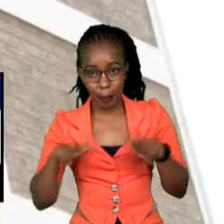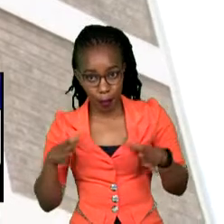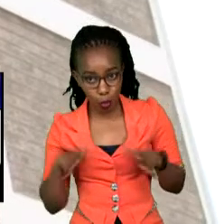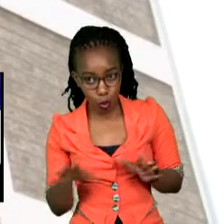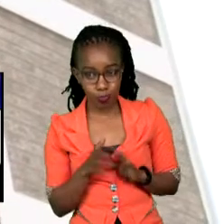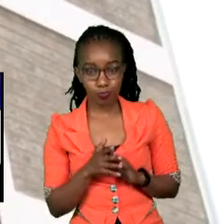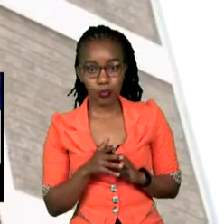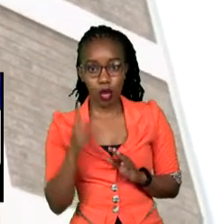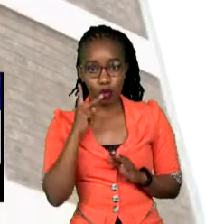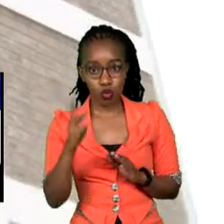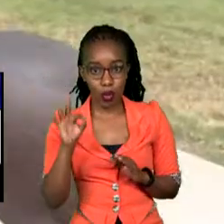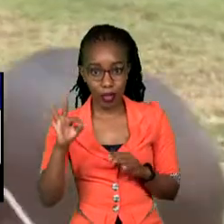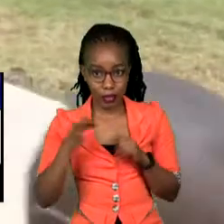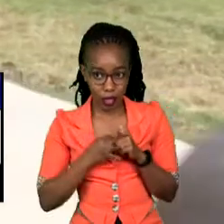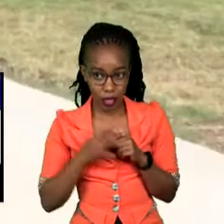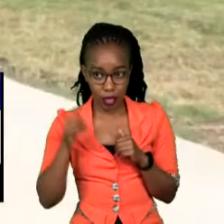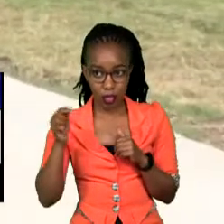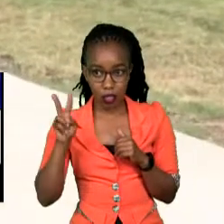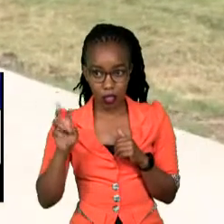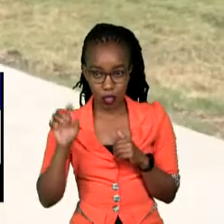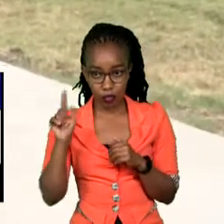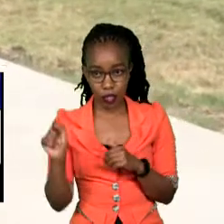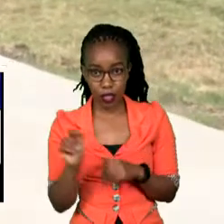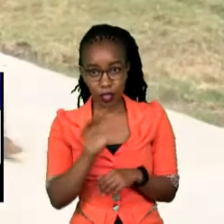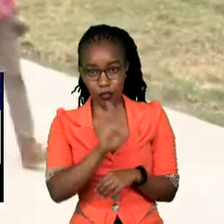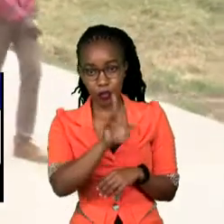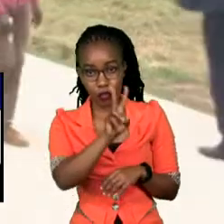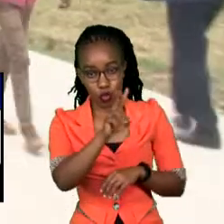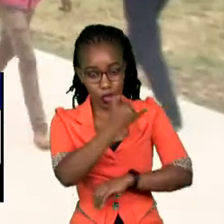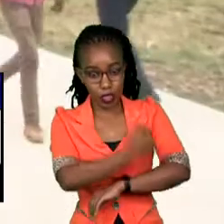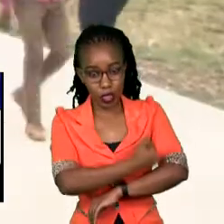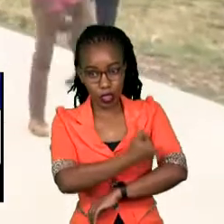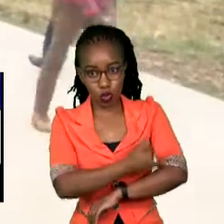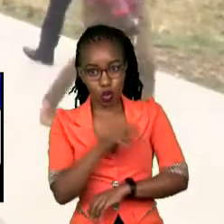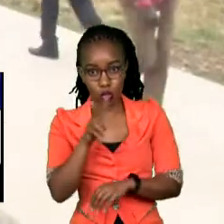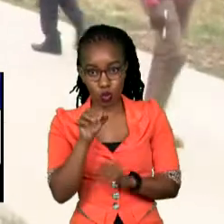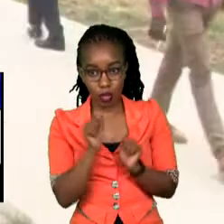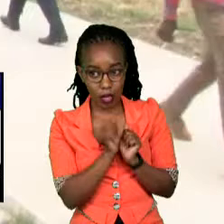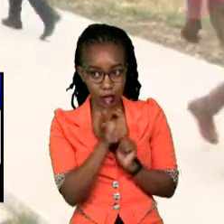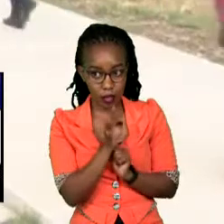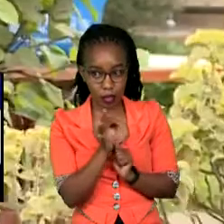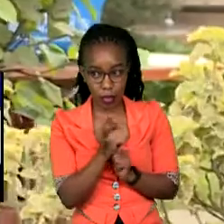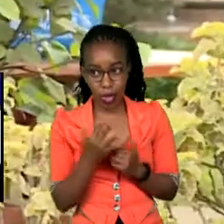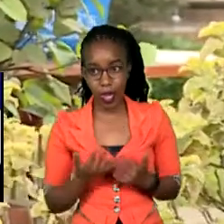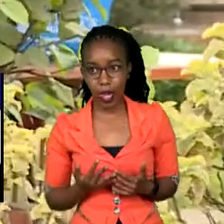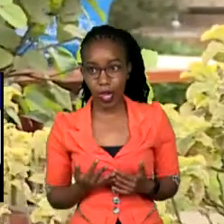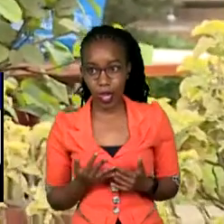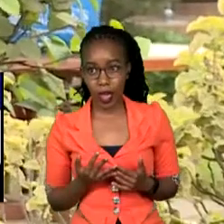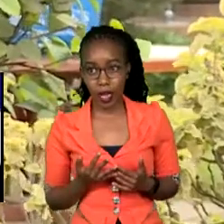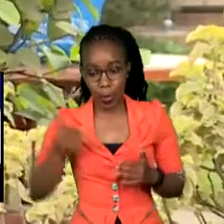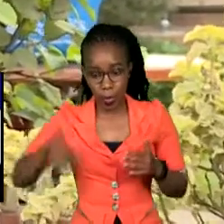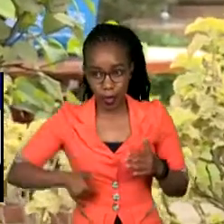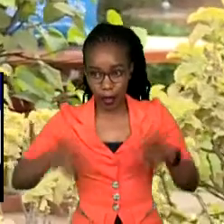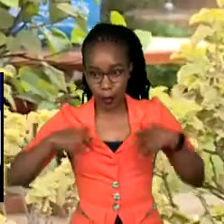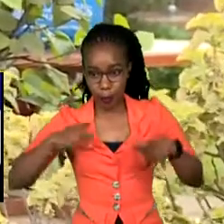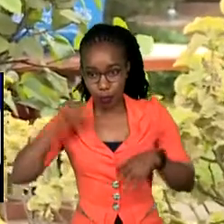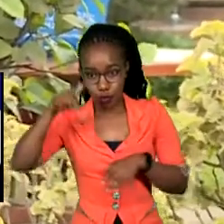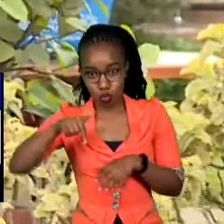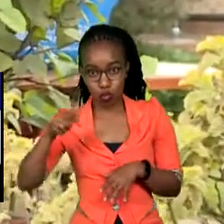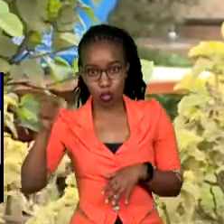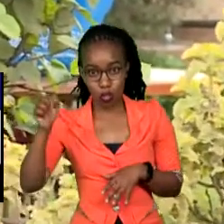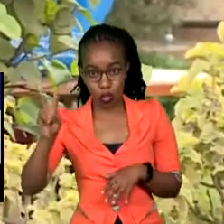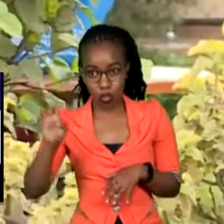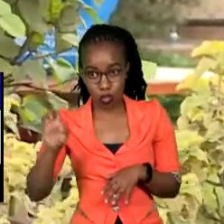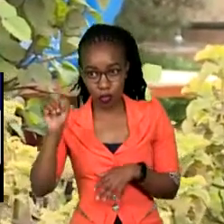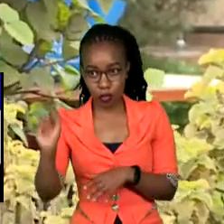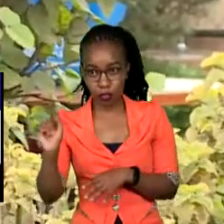are 238 TVETs against the 52 institutions in 2013. The rallying call issued to the youth today is that TVETs do not